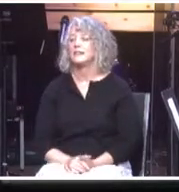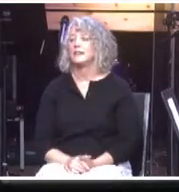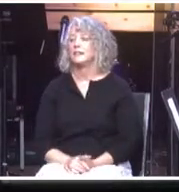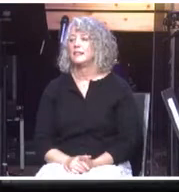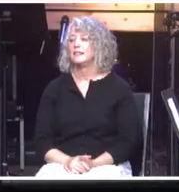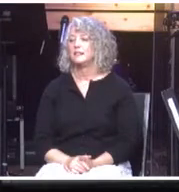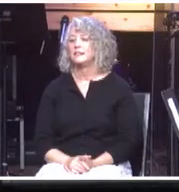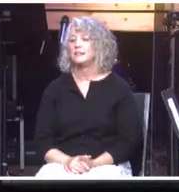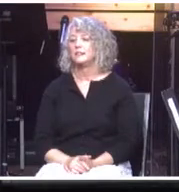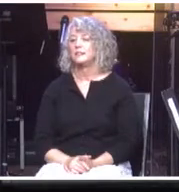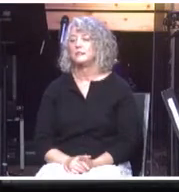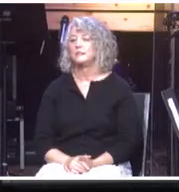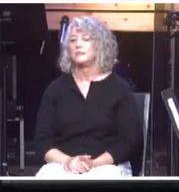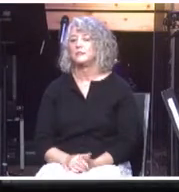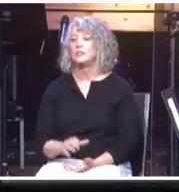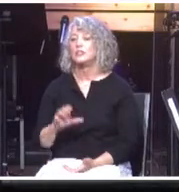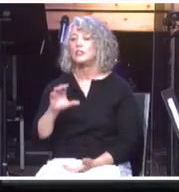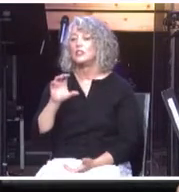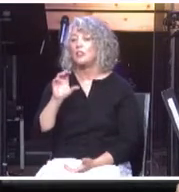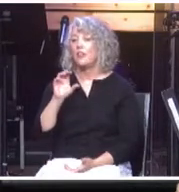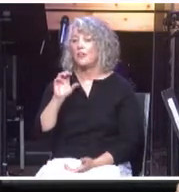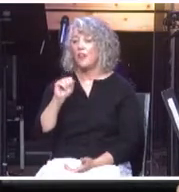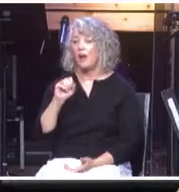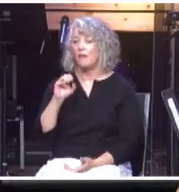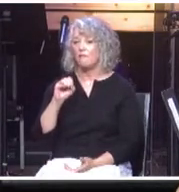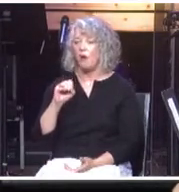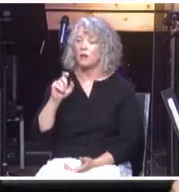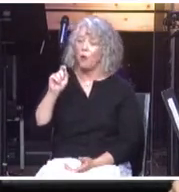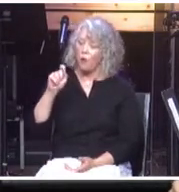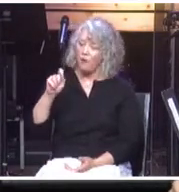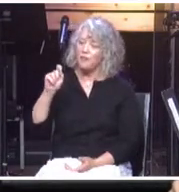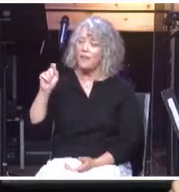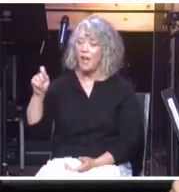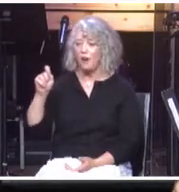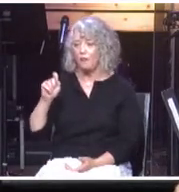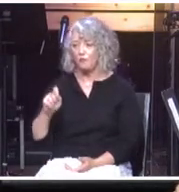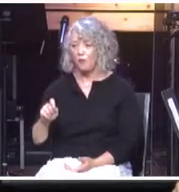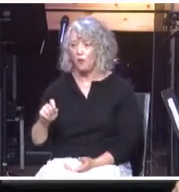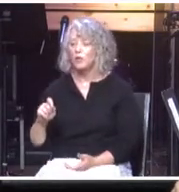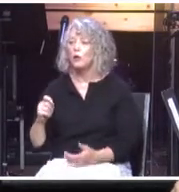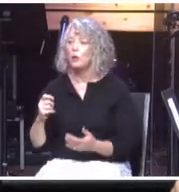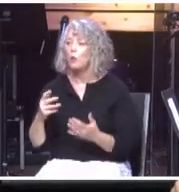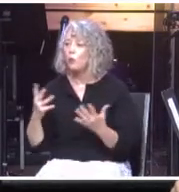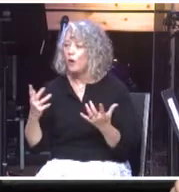Therefore, he says, therefore, what do we do?